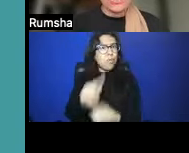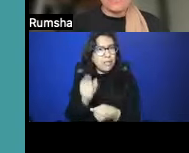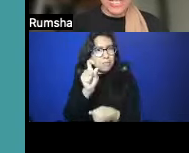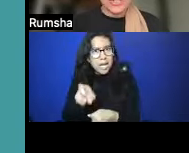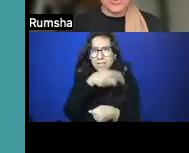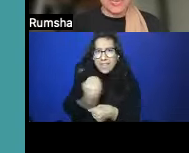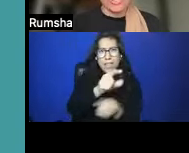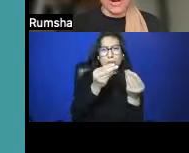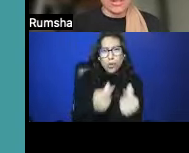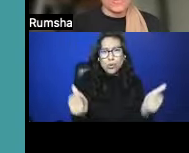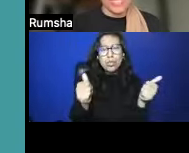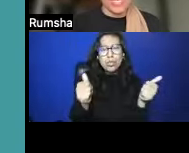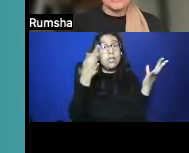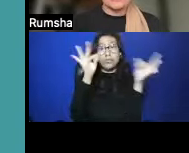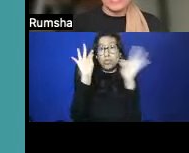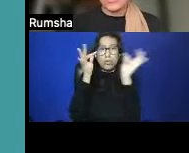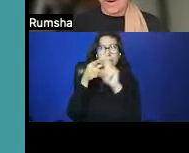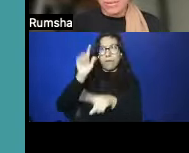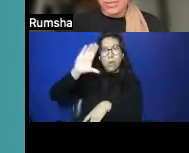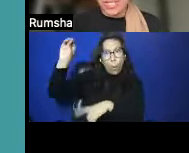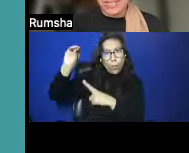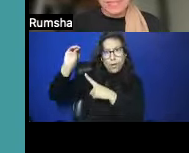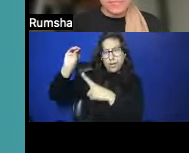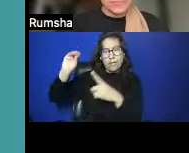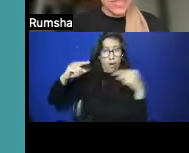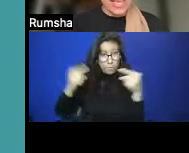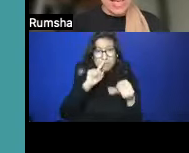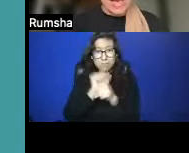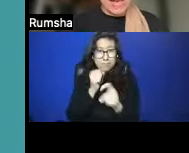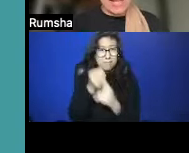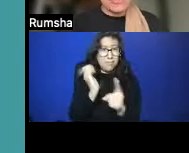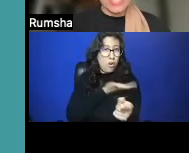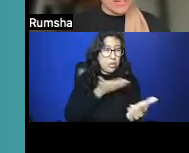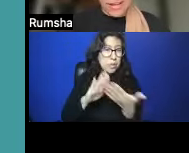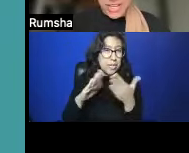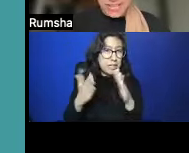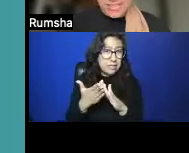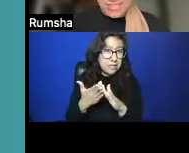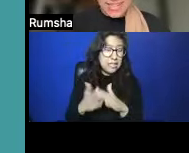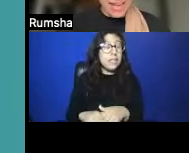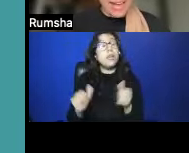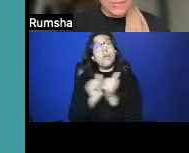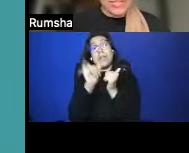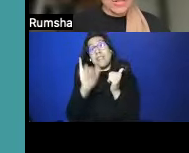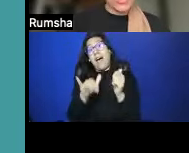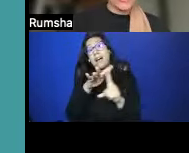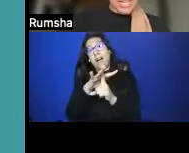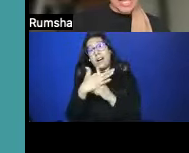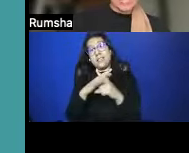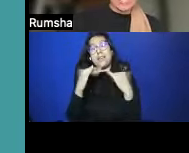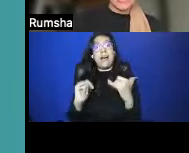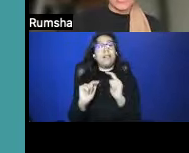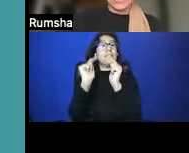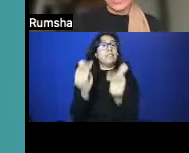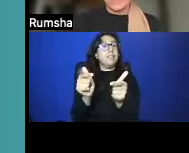distract from major corporate harms done to our communities. And with that context, I will now shift